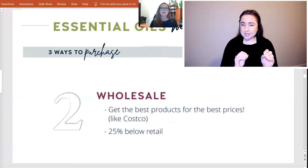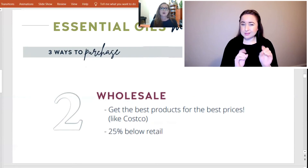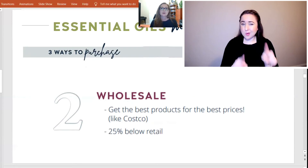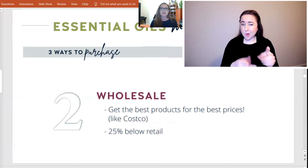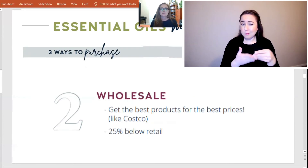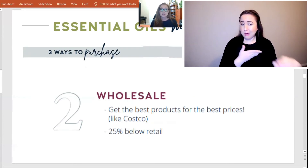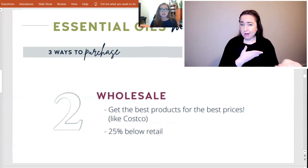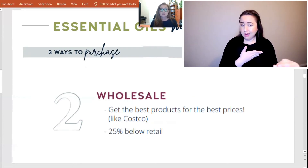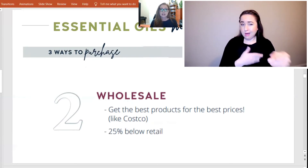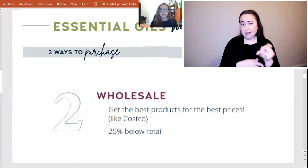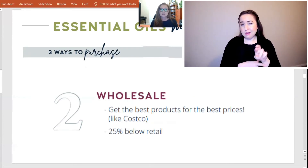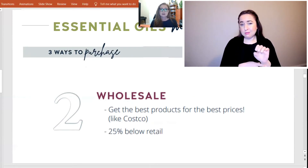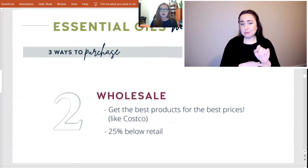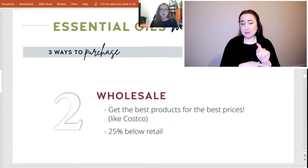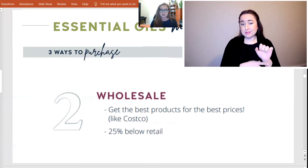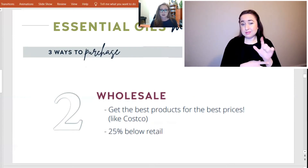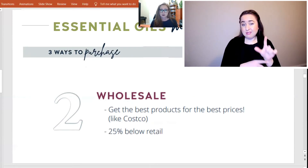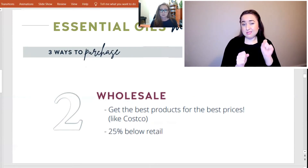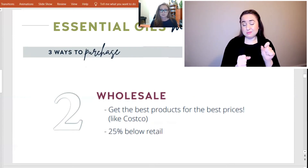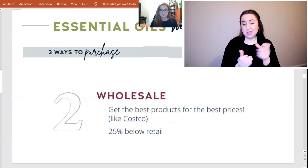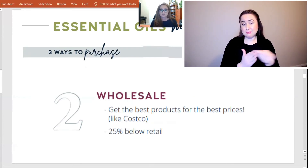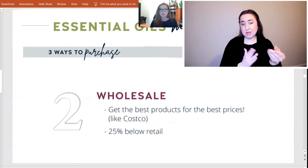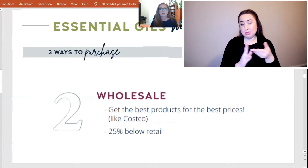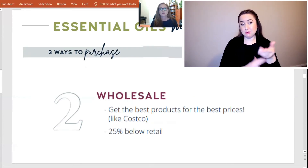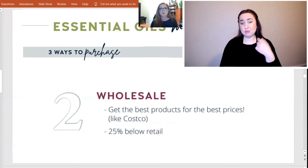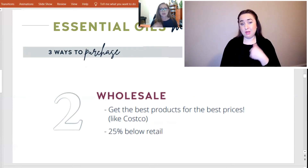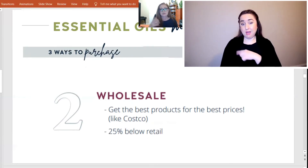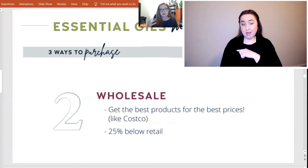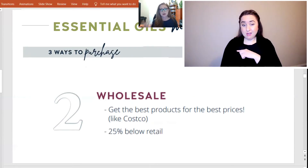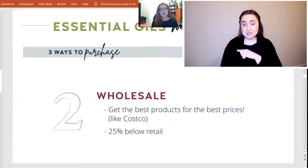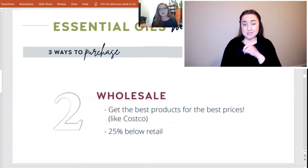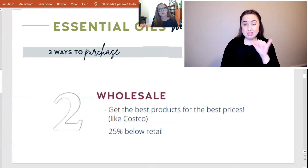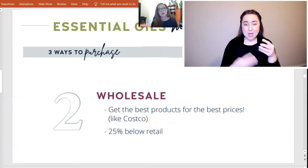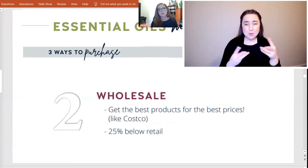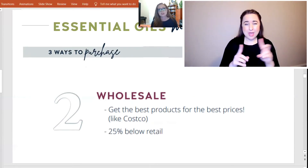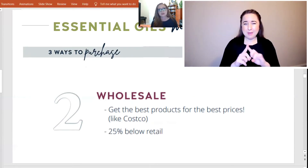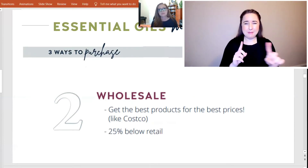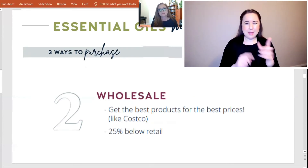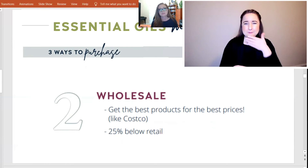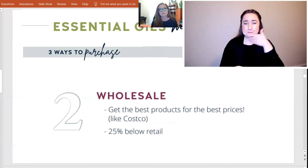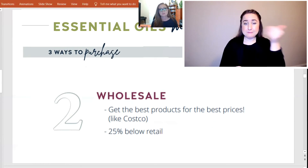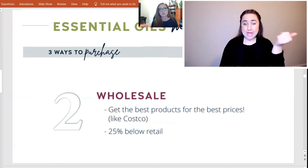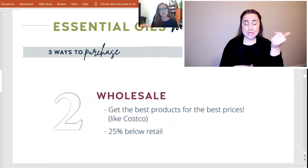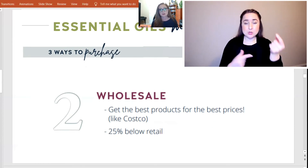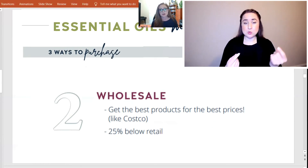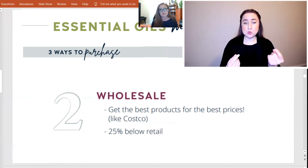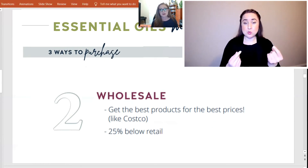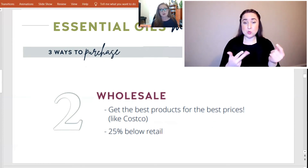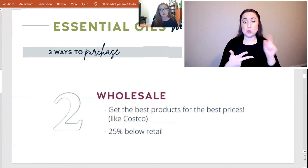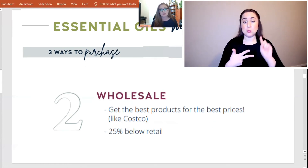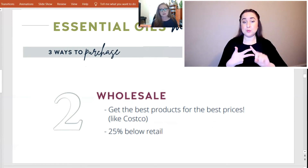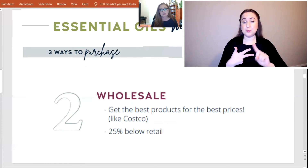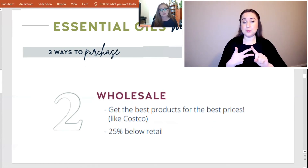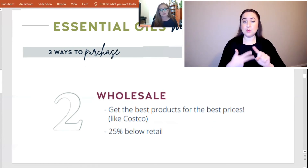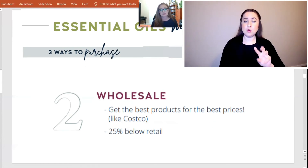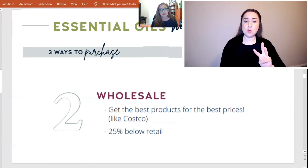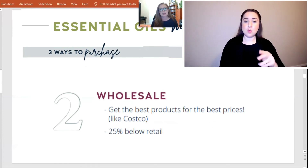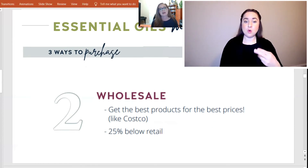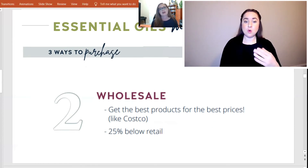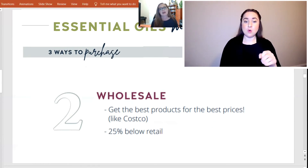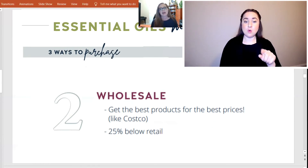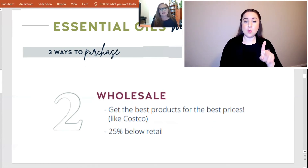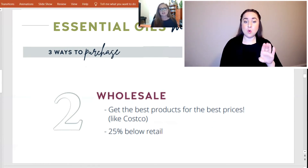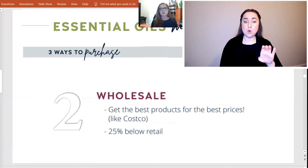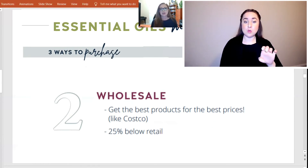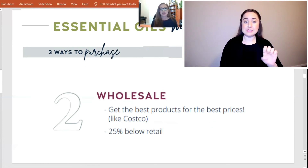So it's much like Costco. You pay for your annual membership which is $35 and